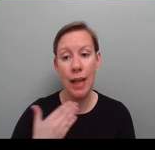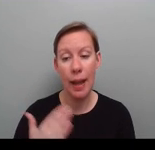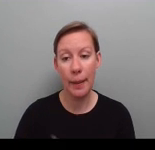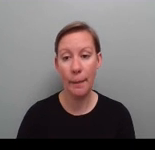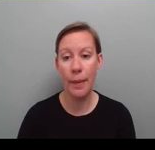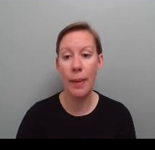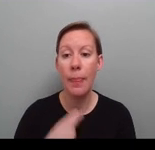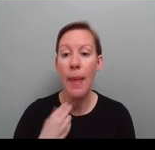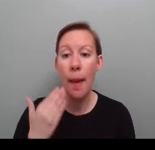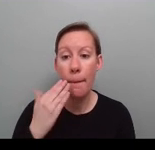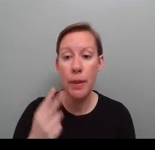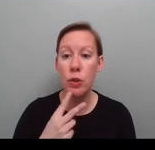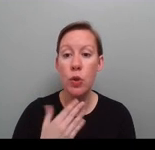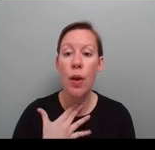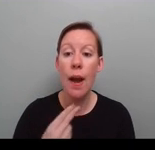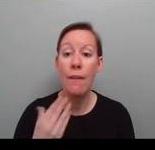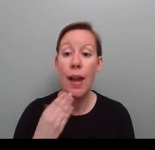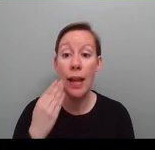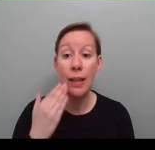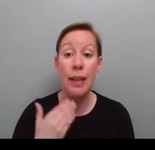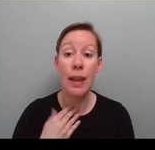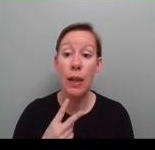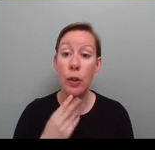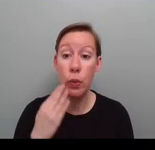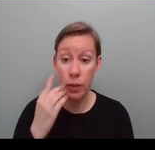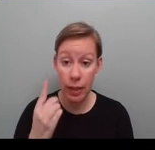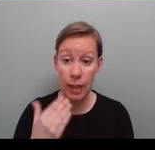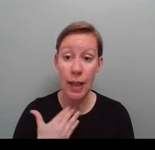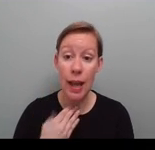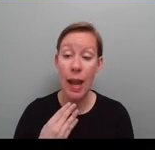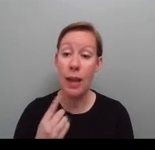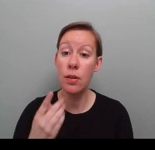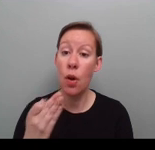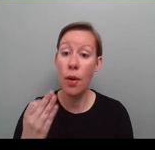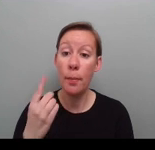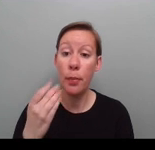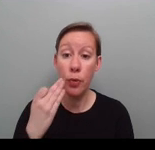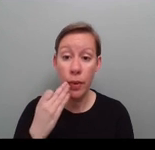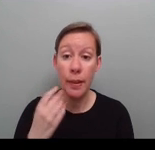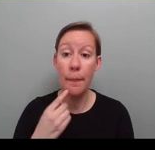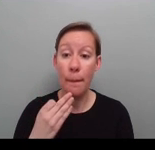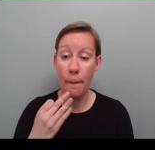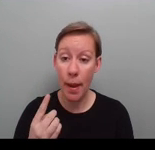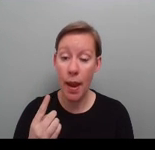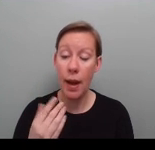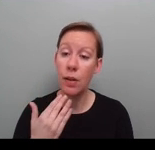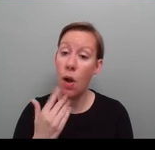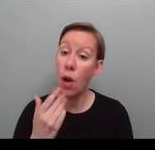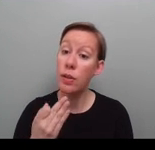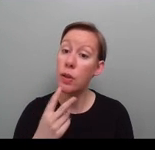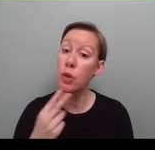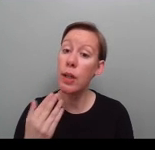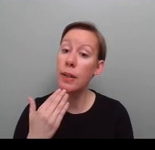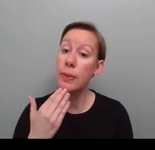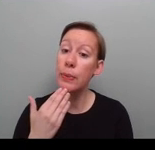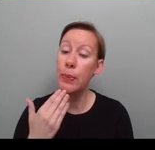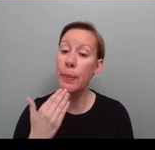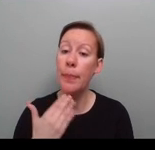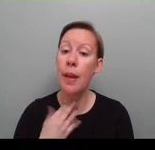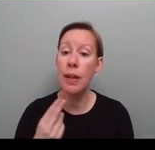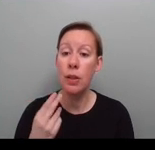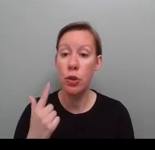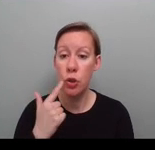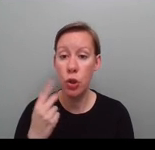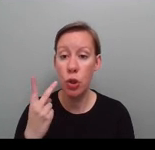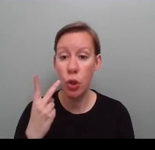on time. That means that you have any material necessary and you are prepared for your session and have also checked to make sure all